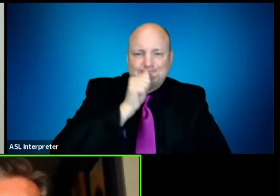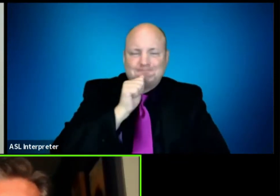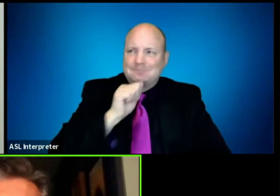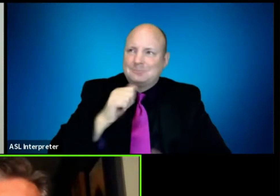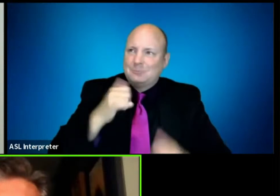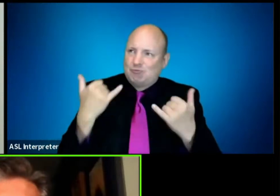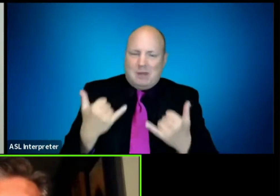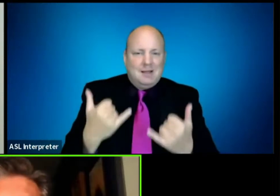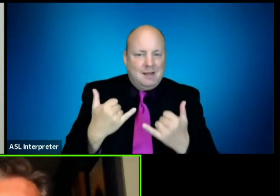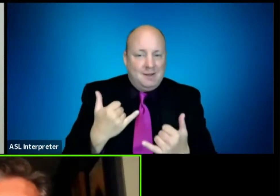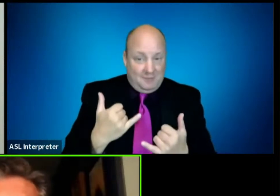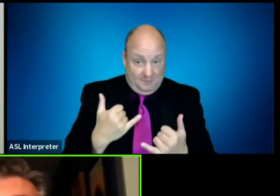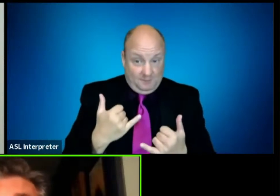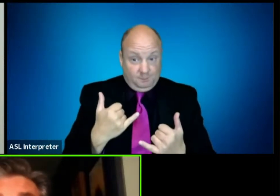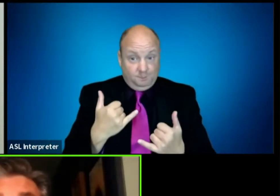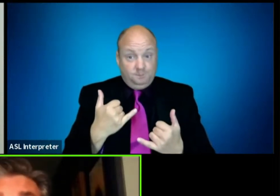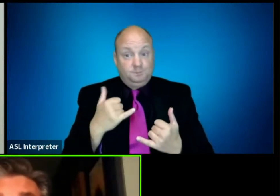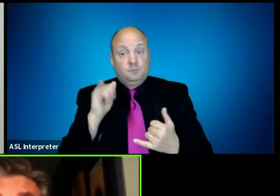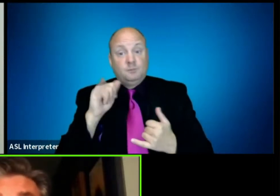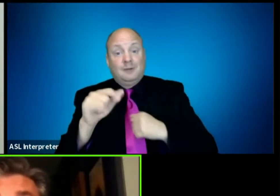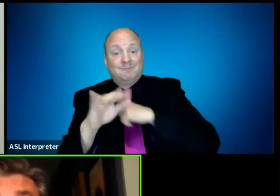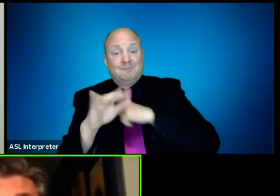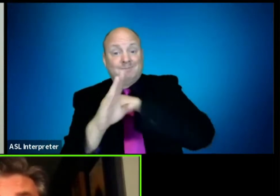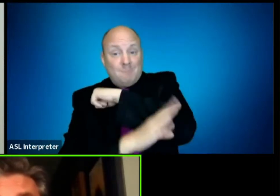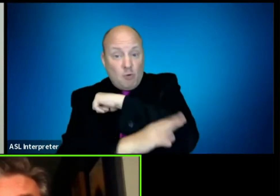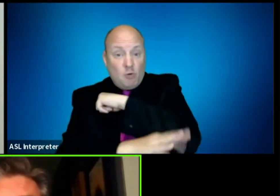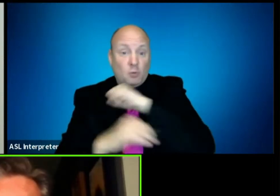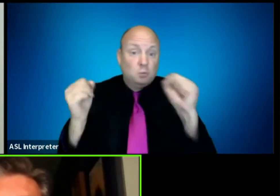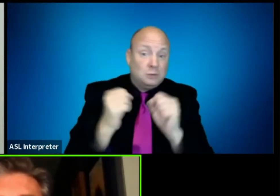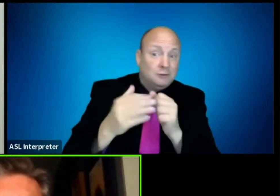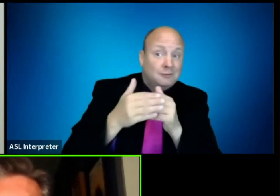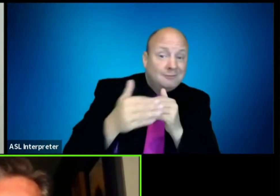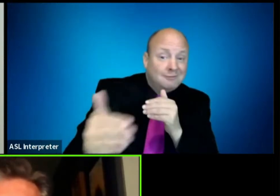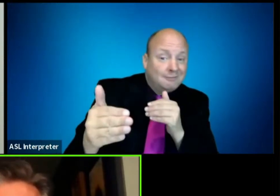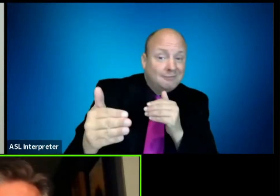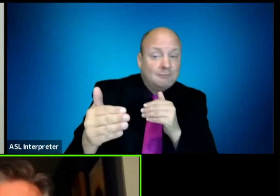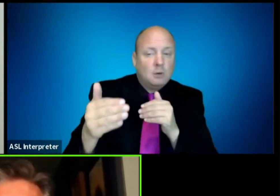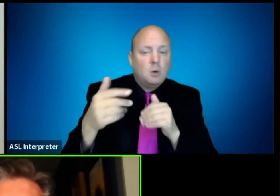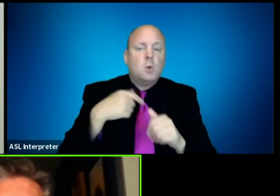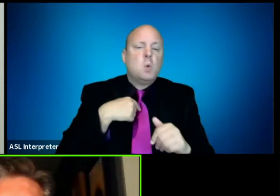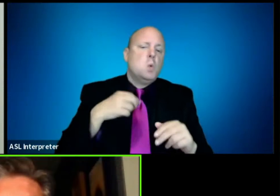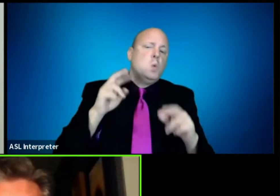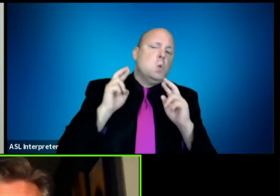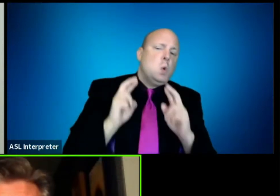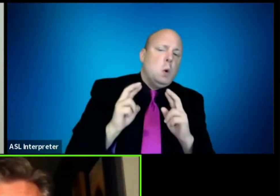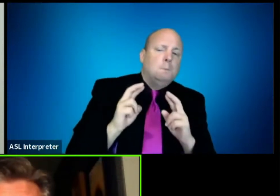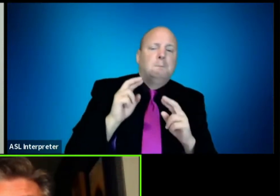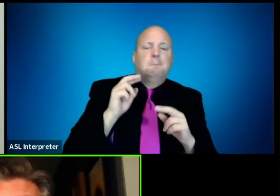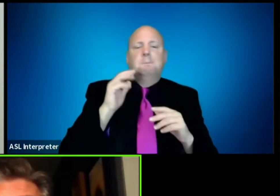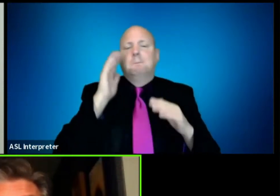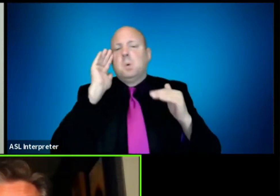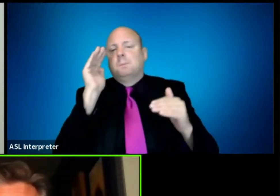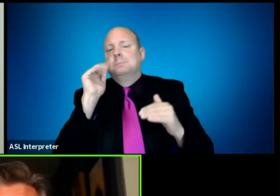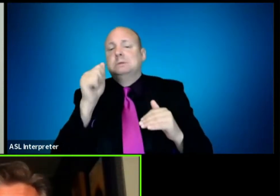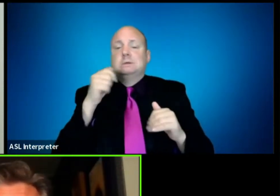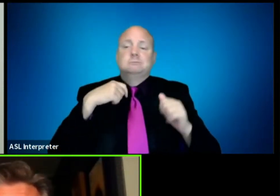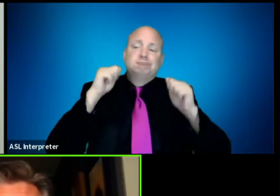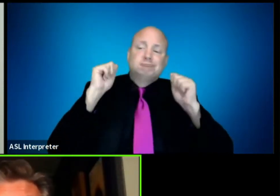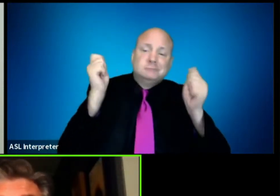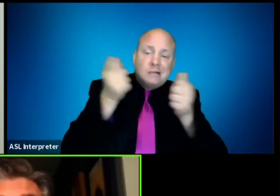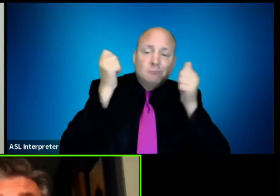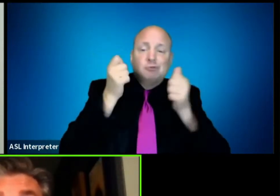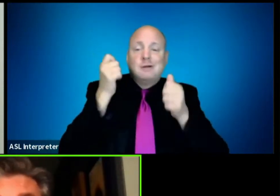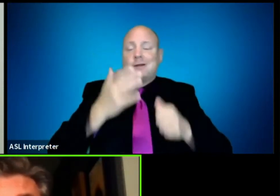will help us combat that, will help us be able to still celebrate the joyous occasions with our friends and family, grieved with loved